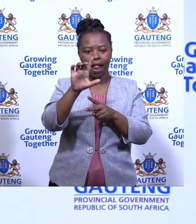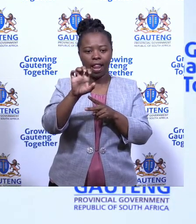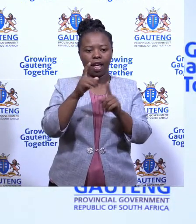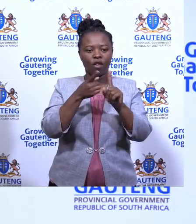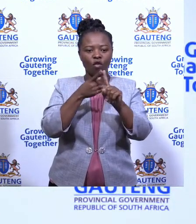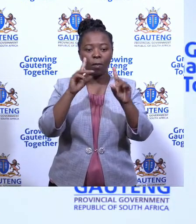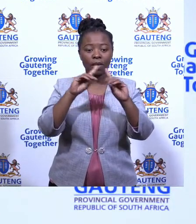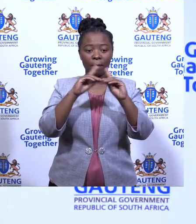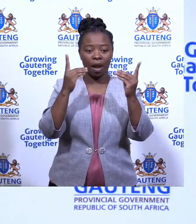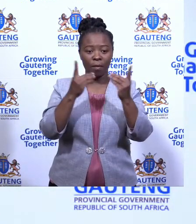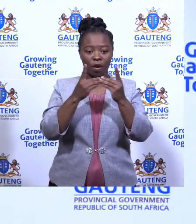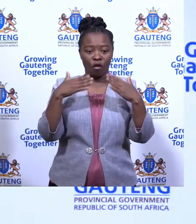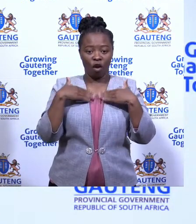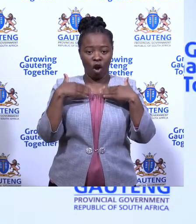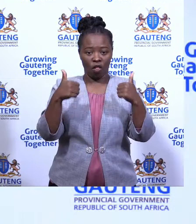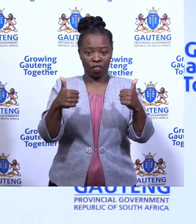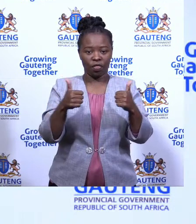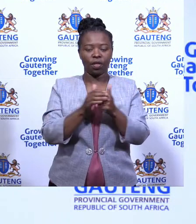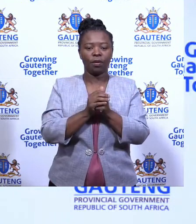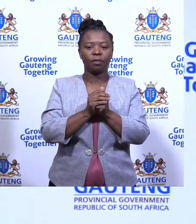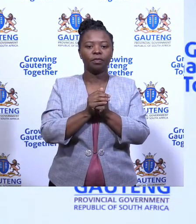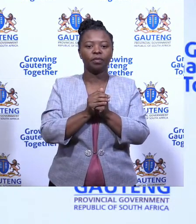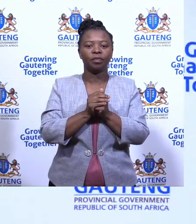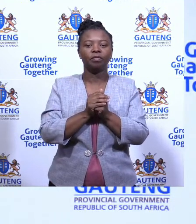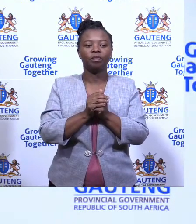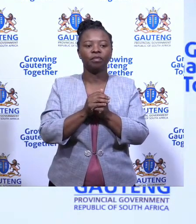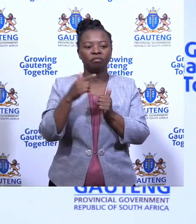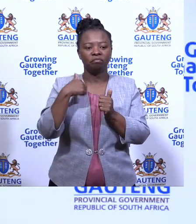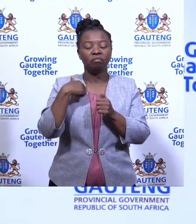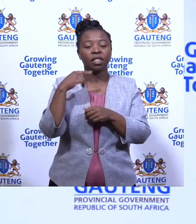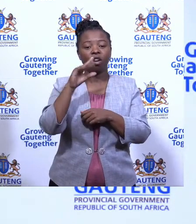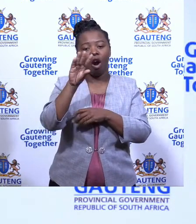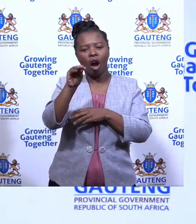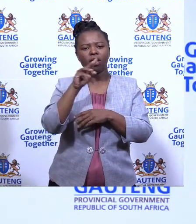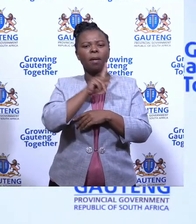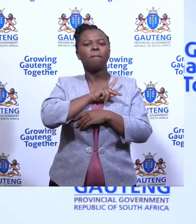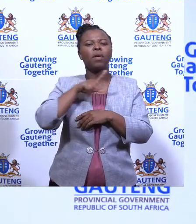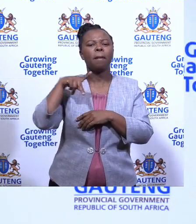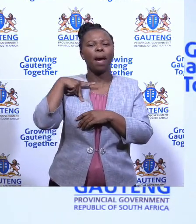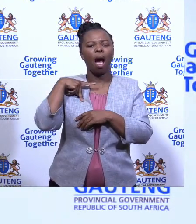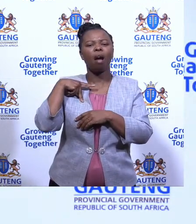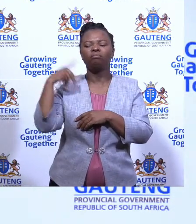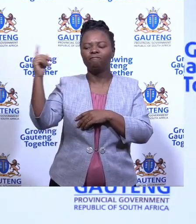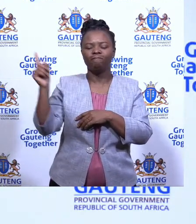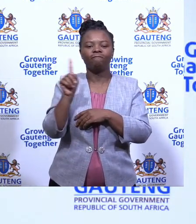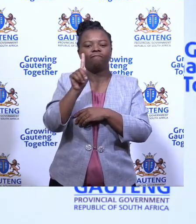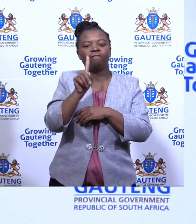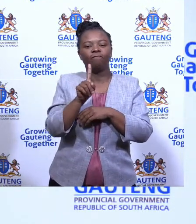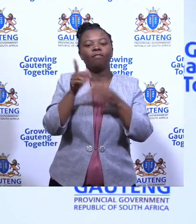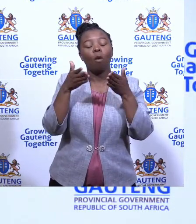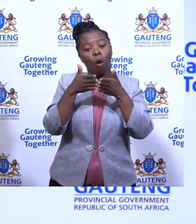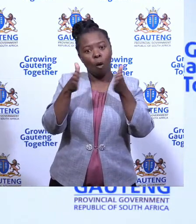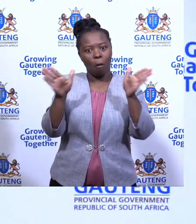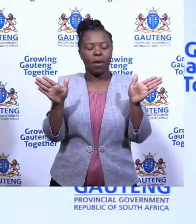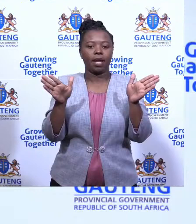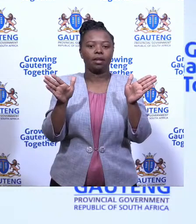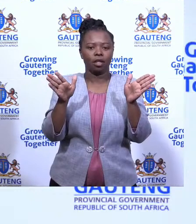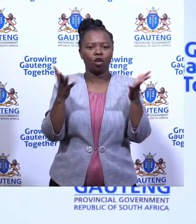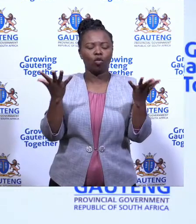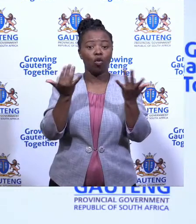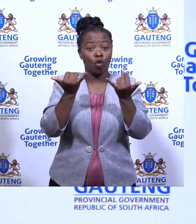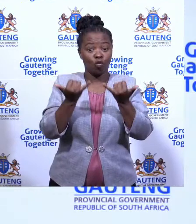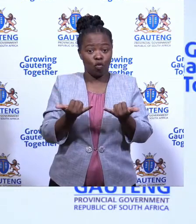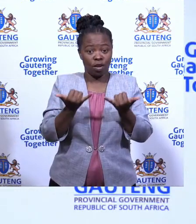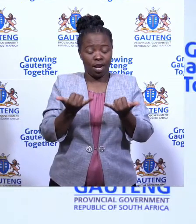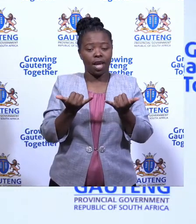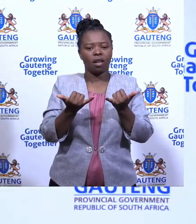I'm going to ask the Premier to come and open. So today we are going to do